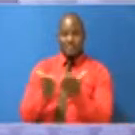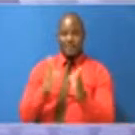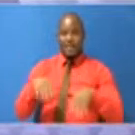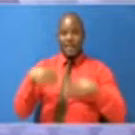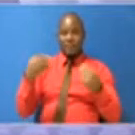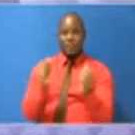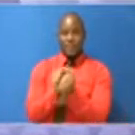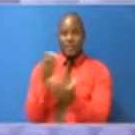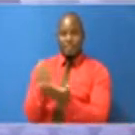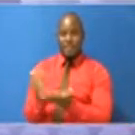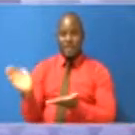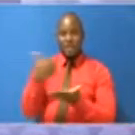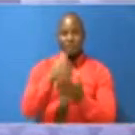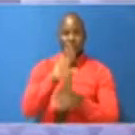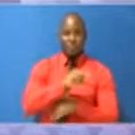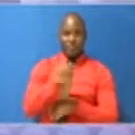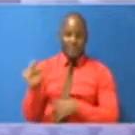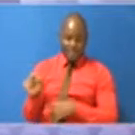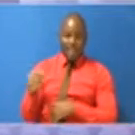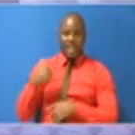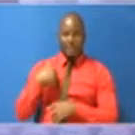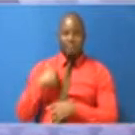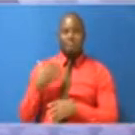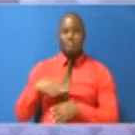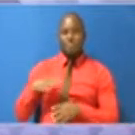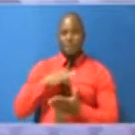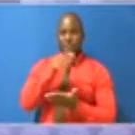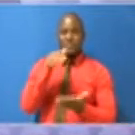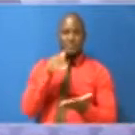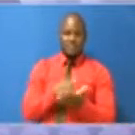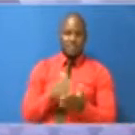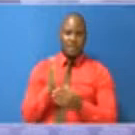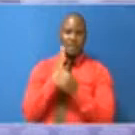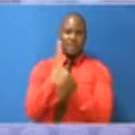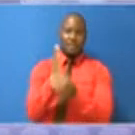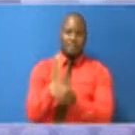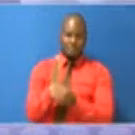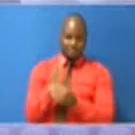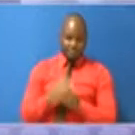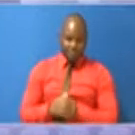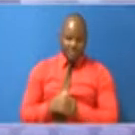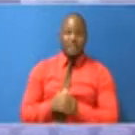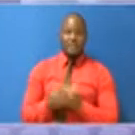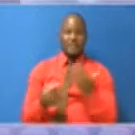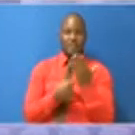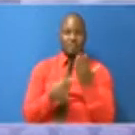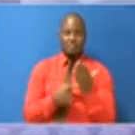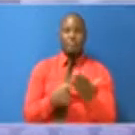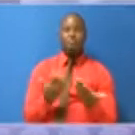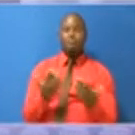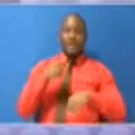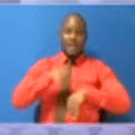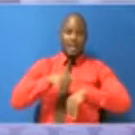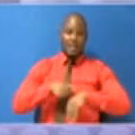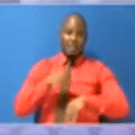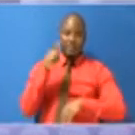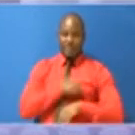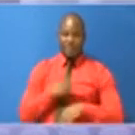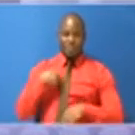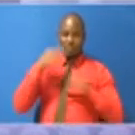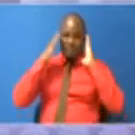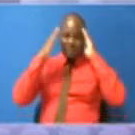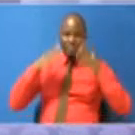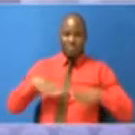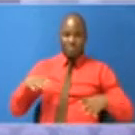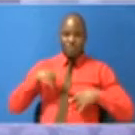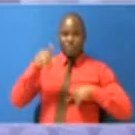offering with the money you collect from them we will have a people centered leadership cloud is a tool now your focus must be on the